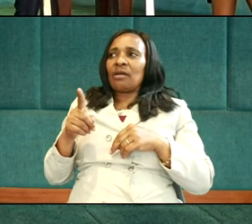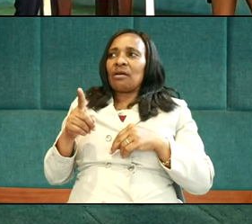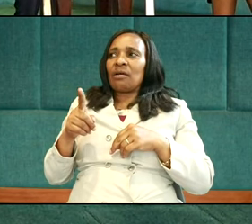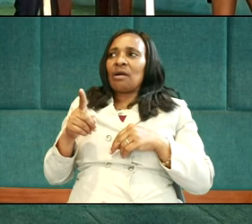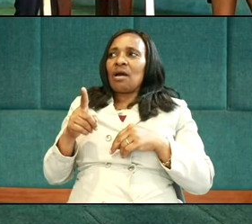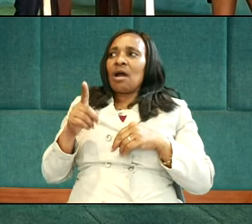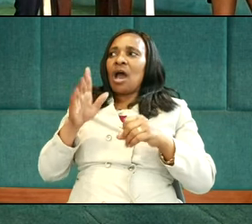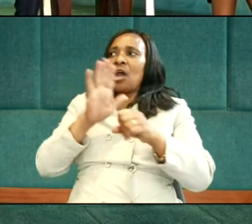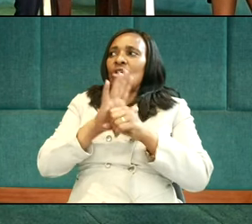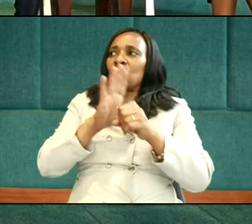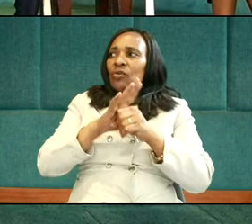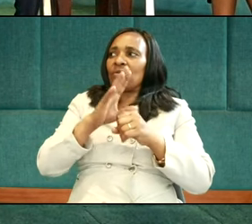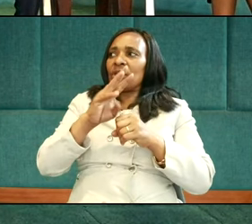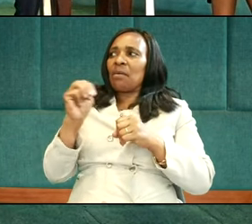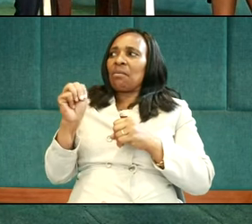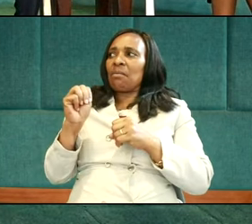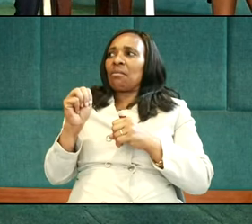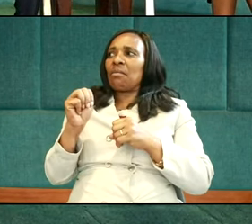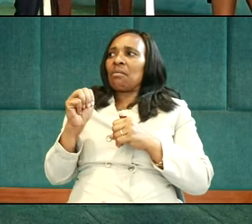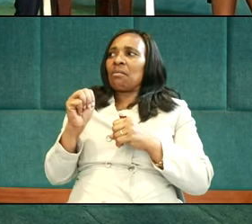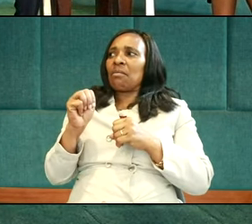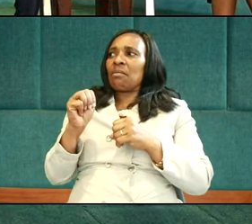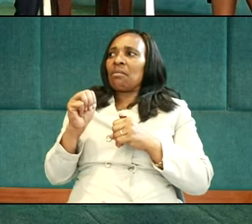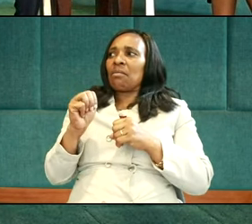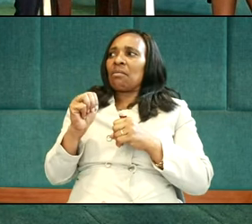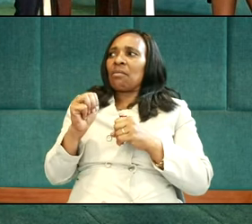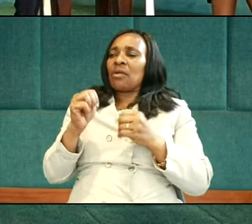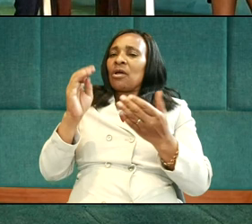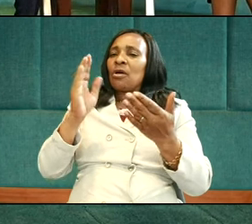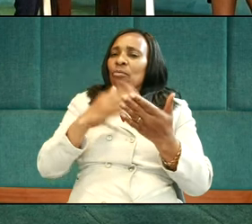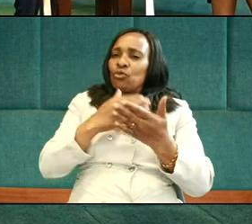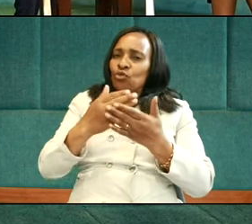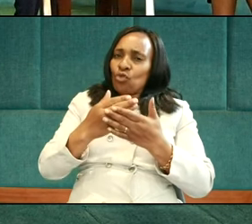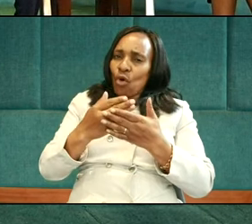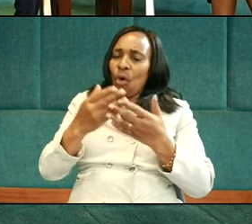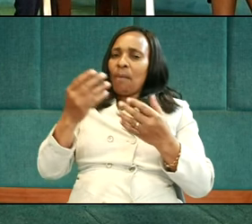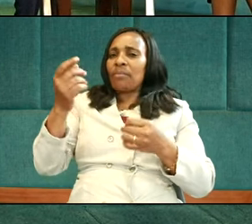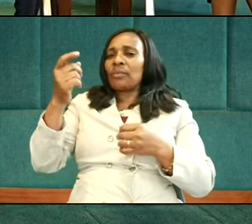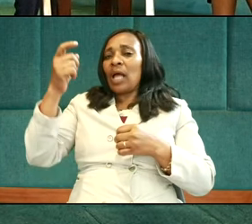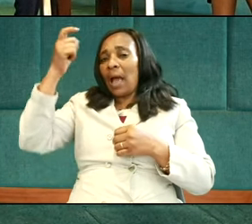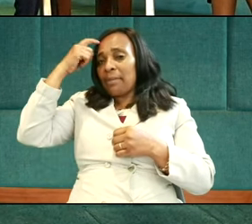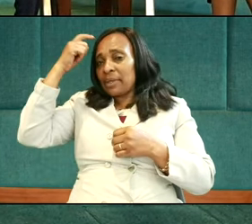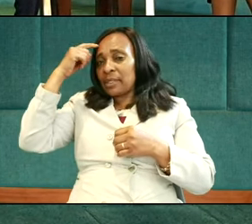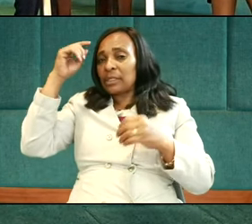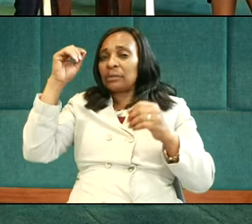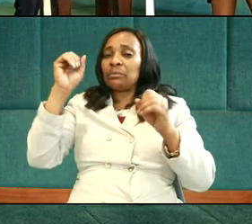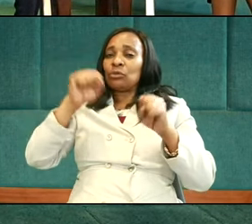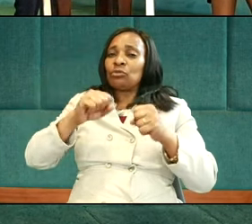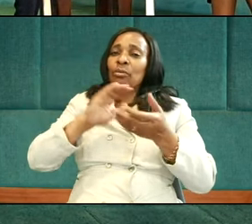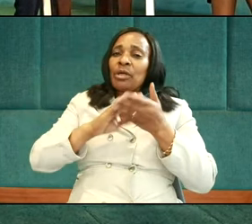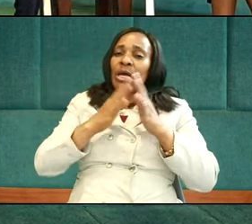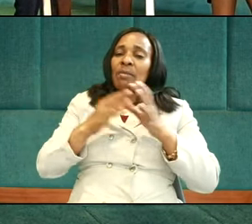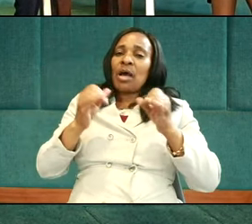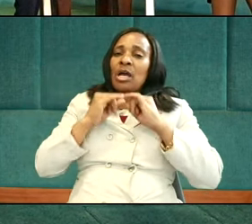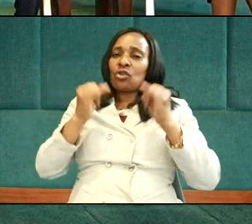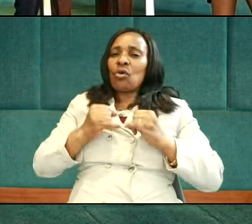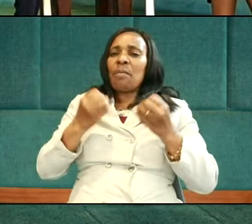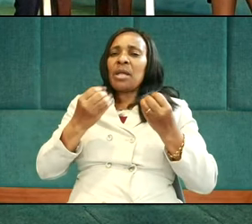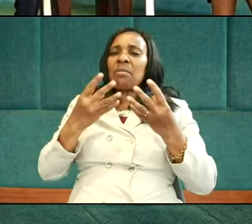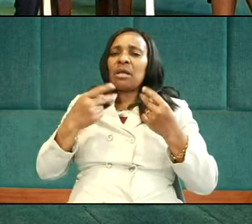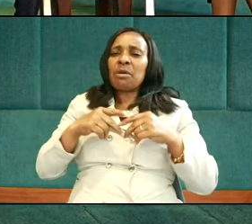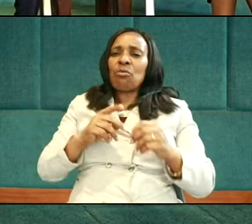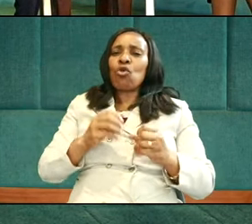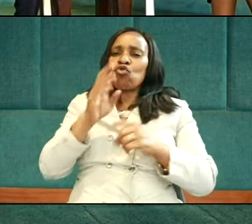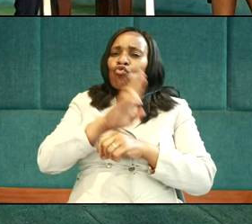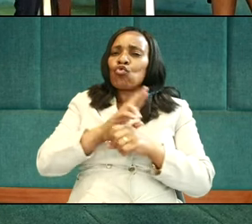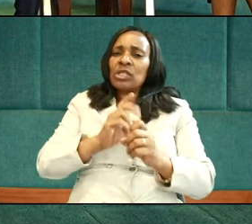A lot of them, I'd say also musical abilities can also be an idol. We find a lot of people that use the gifts that God